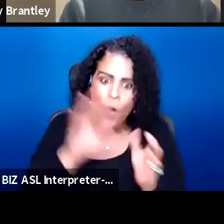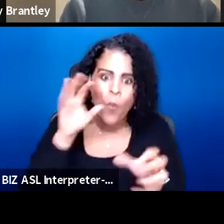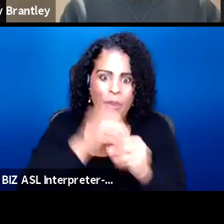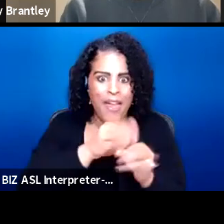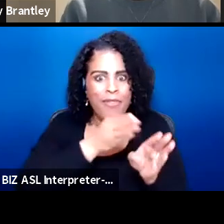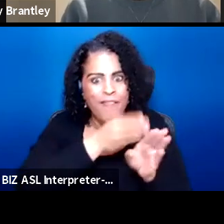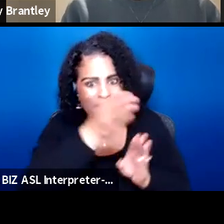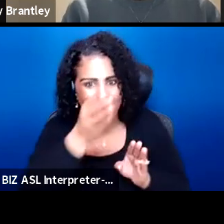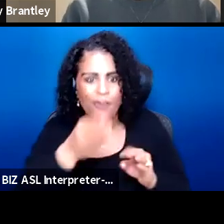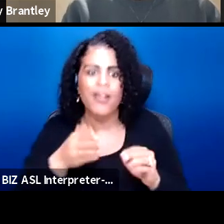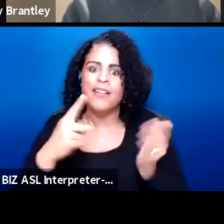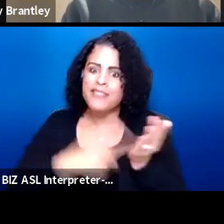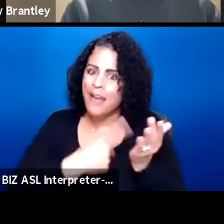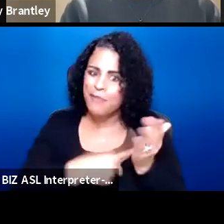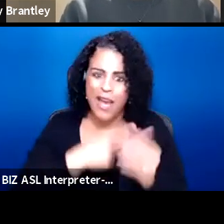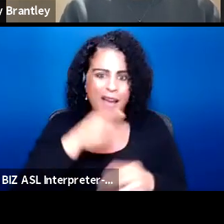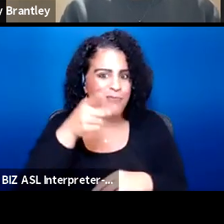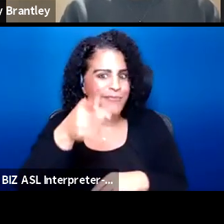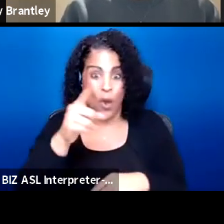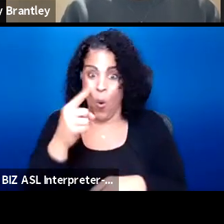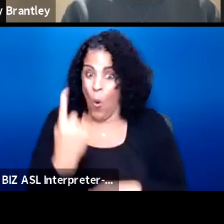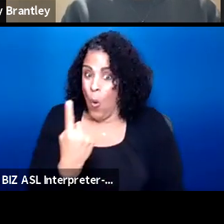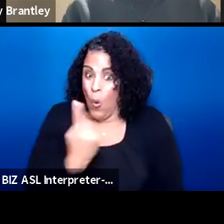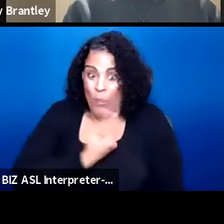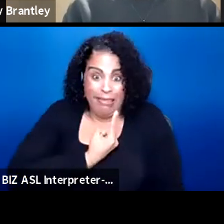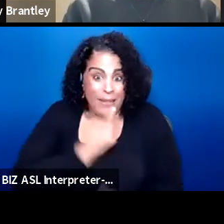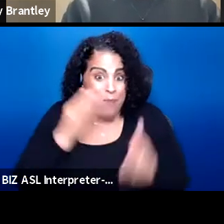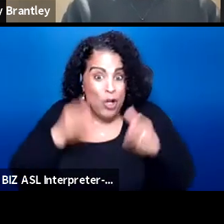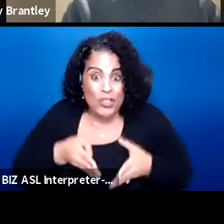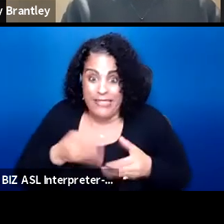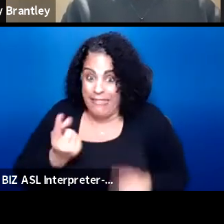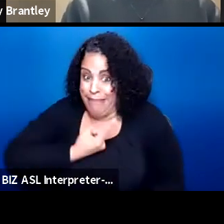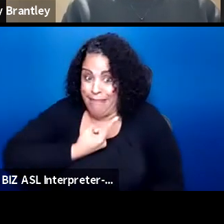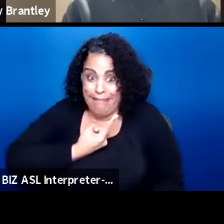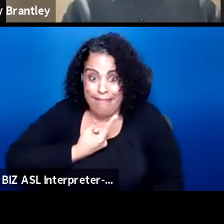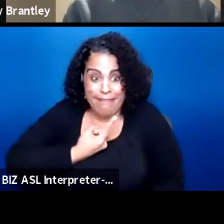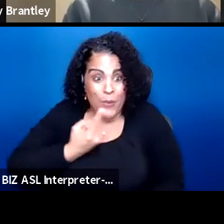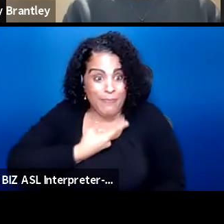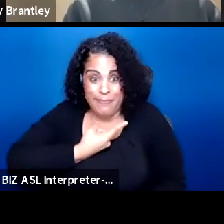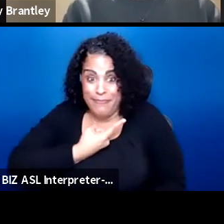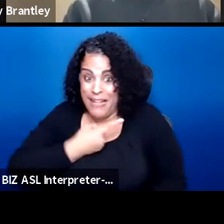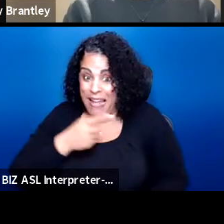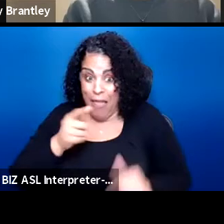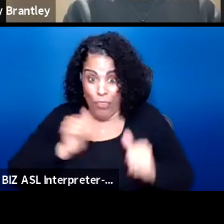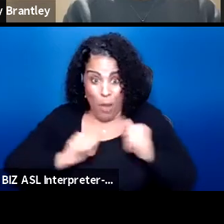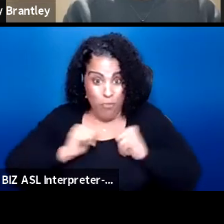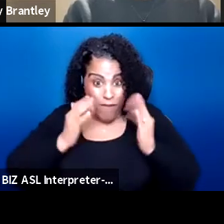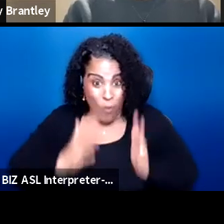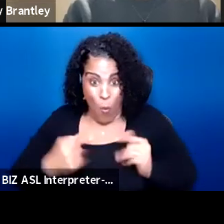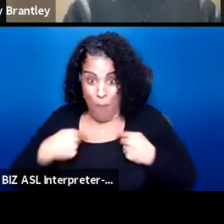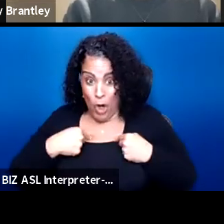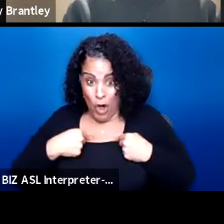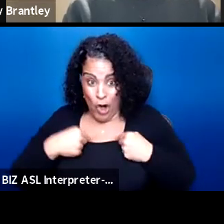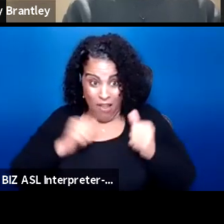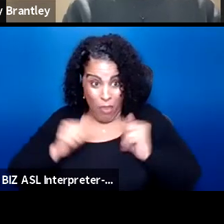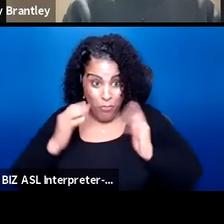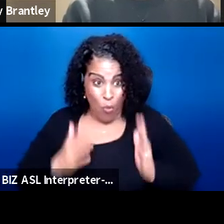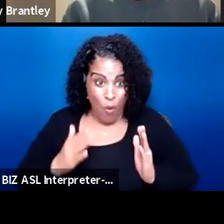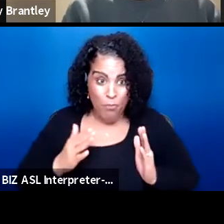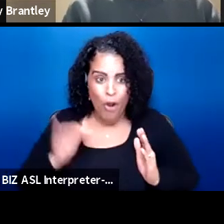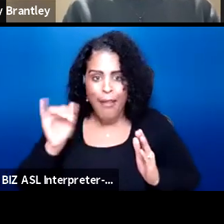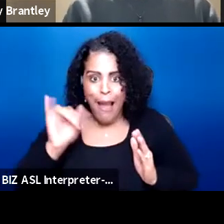field, sometimes you're going to be the only one. Mm-hmm. Also, you may be the only one as the performer, and then, you know, the performer is like,